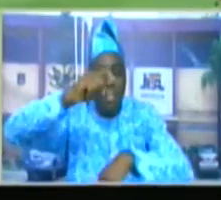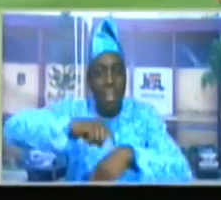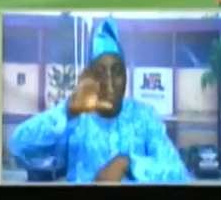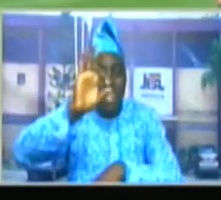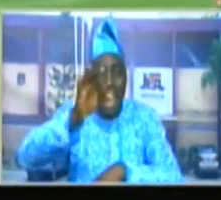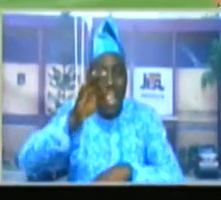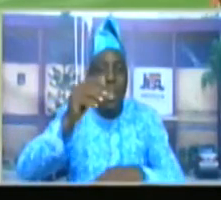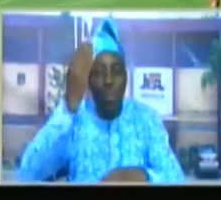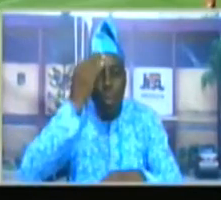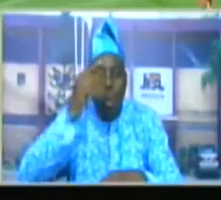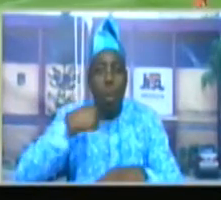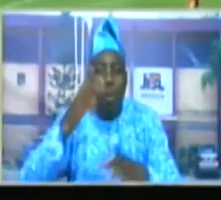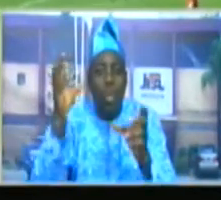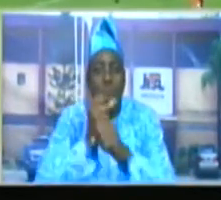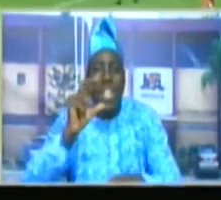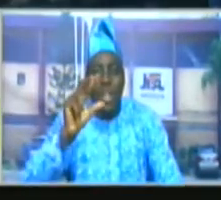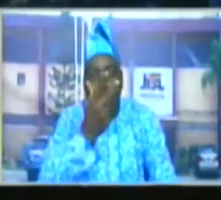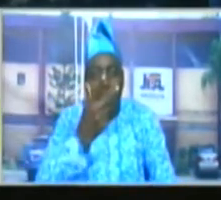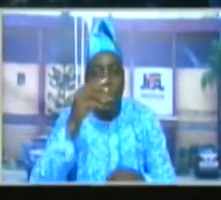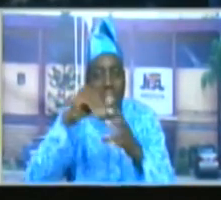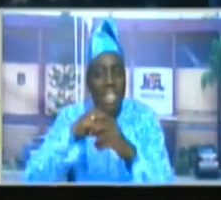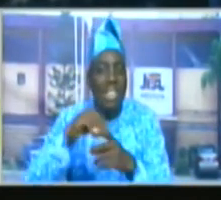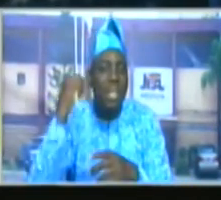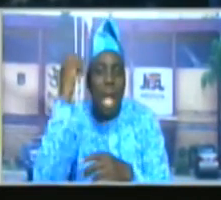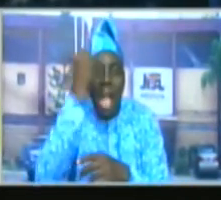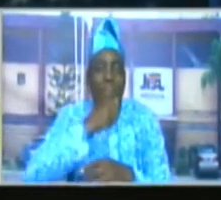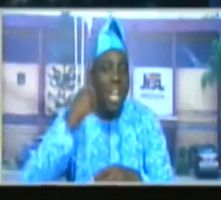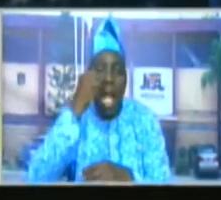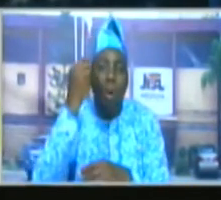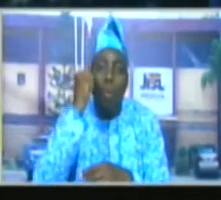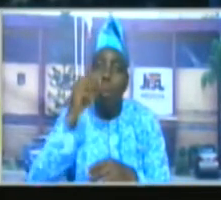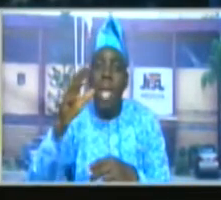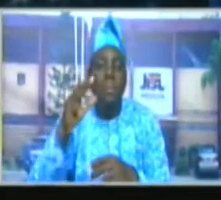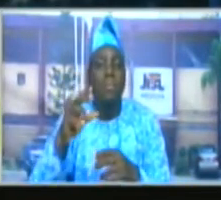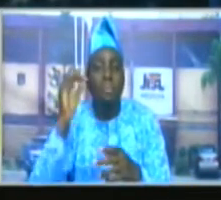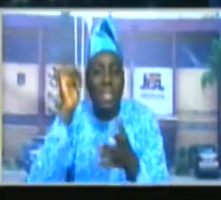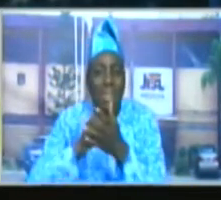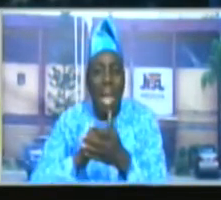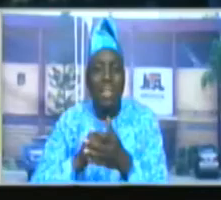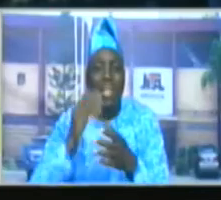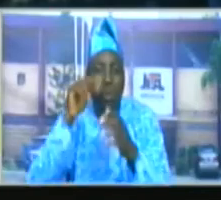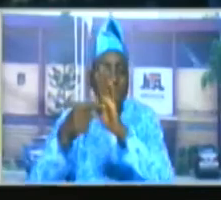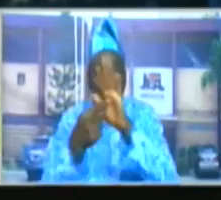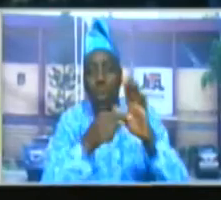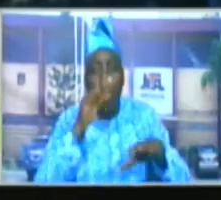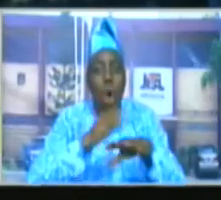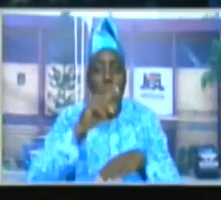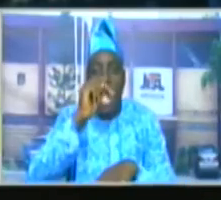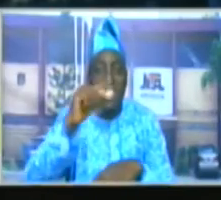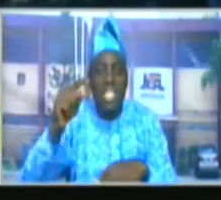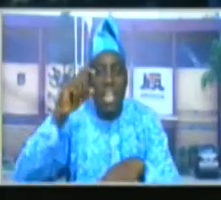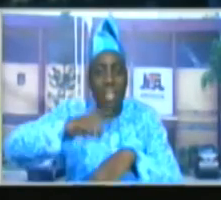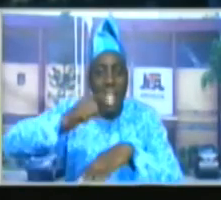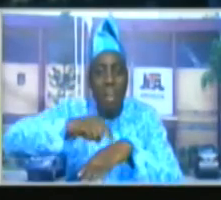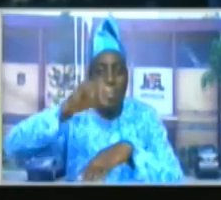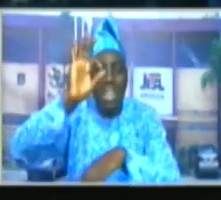place finish at the 2022 Africa Women's Cup of Nations. The encounter, which will be live on the NTA at 8:30 p.m., is the